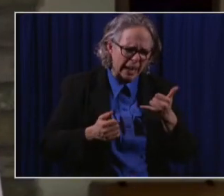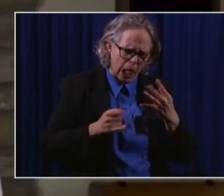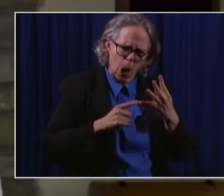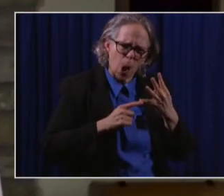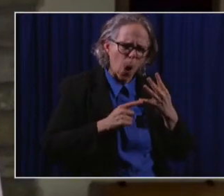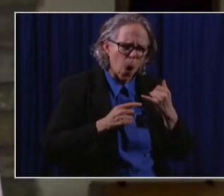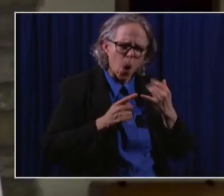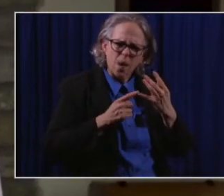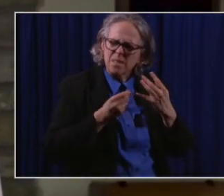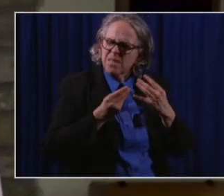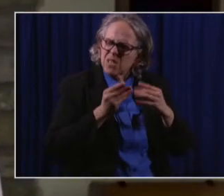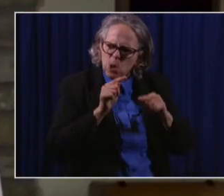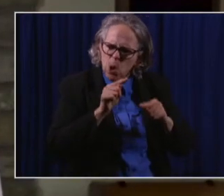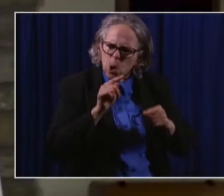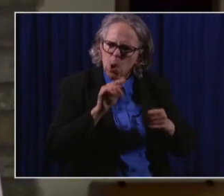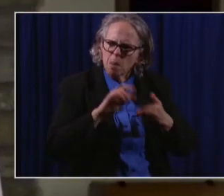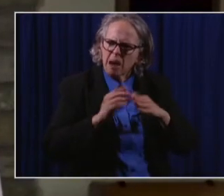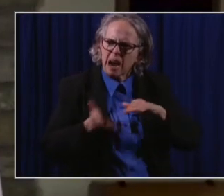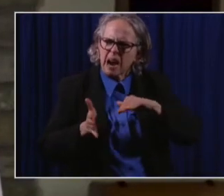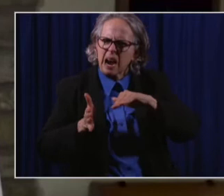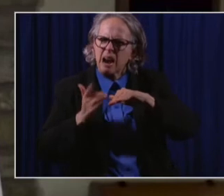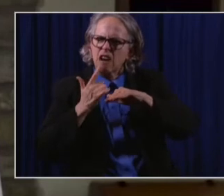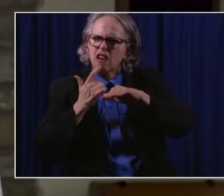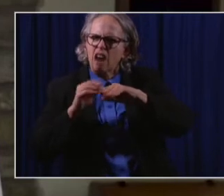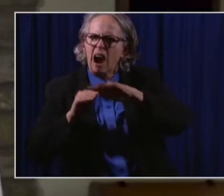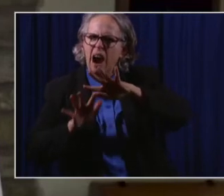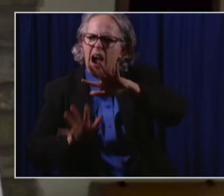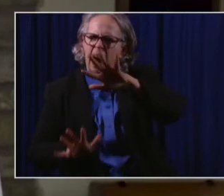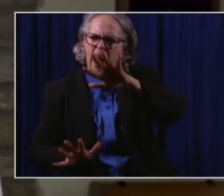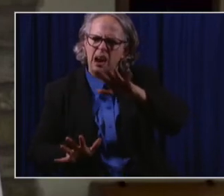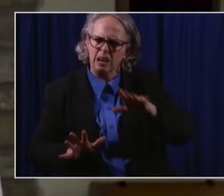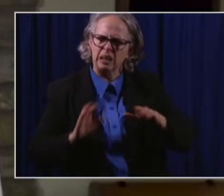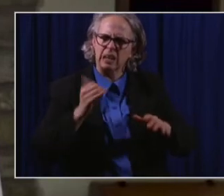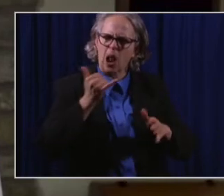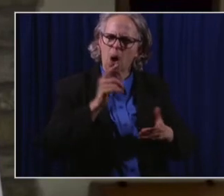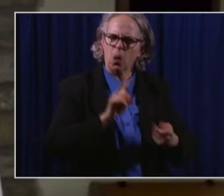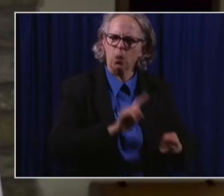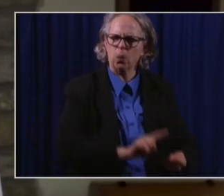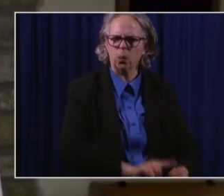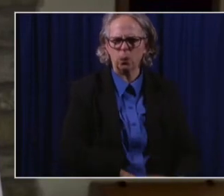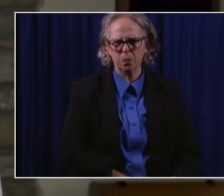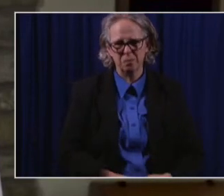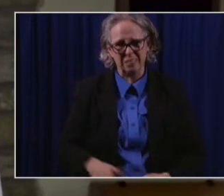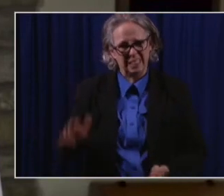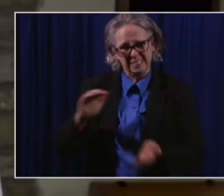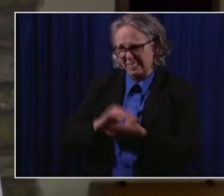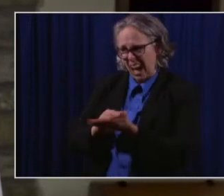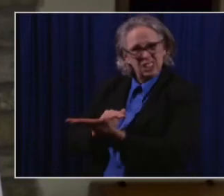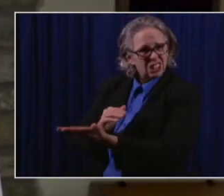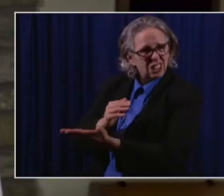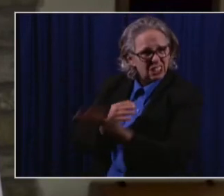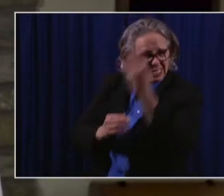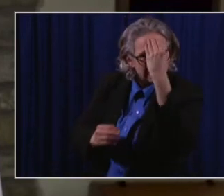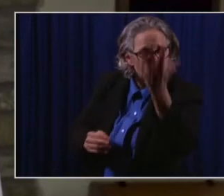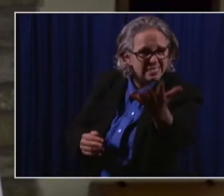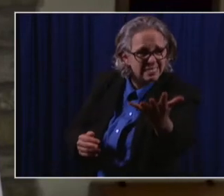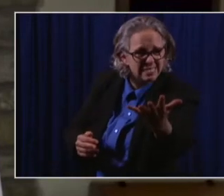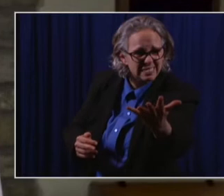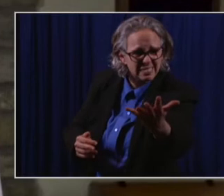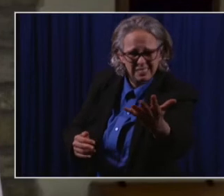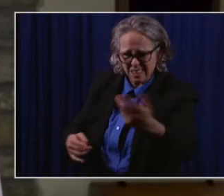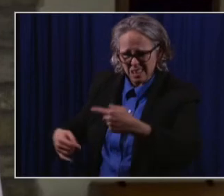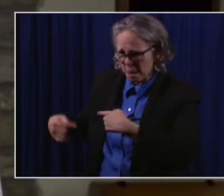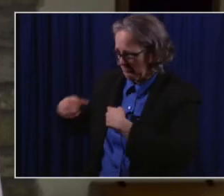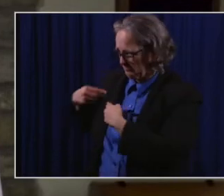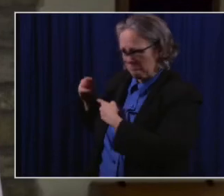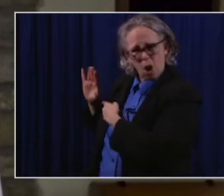And as was indicated, doctor indicated, we've learned a lot. We've learned a lot.